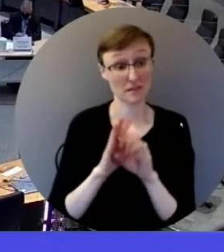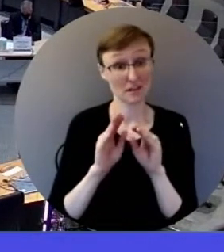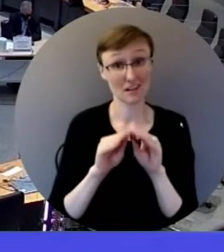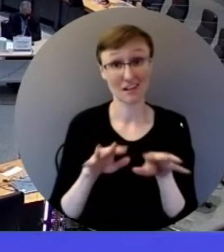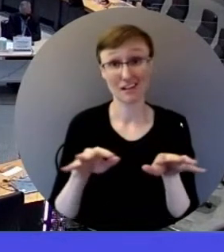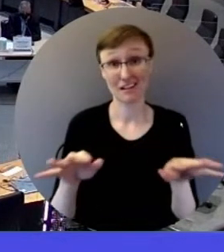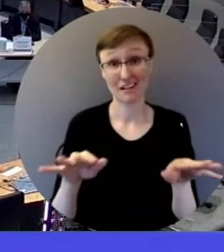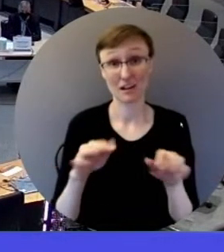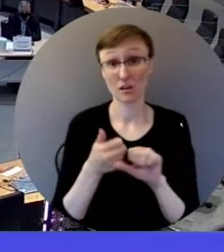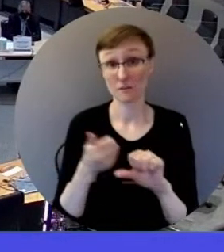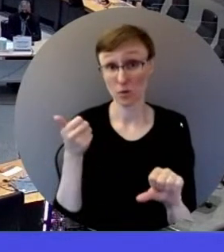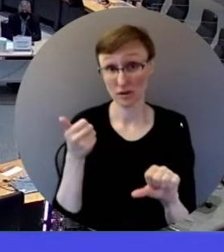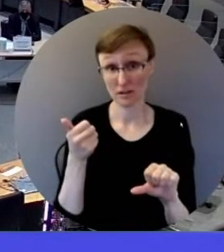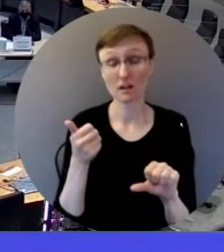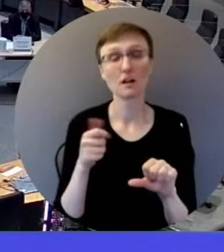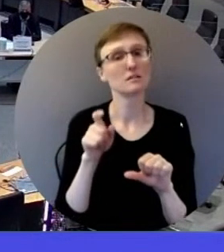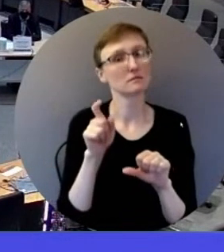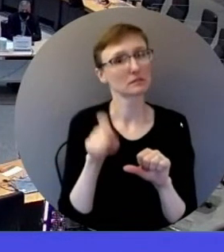variant.